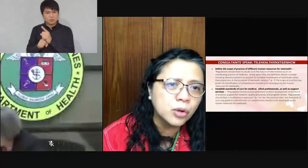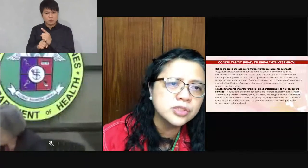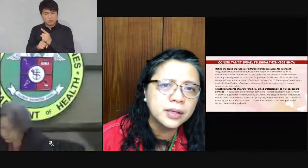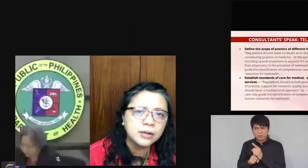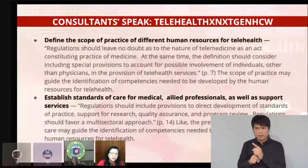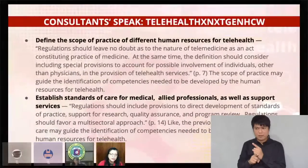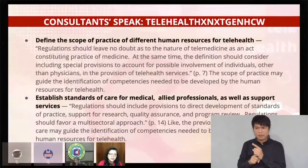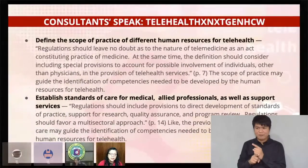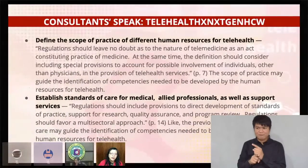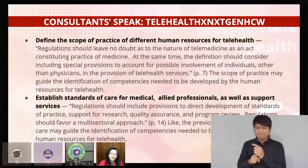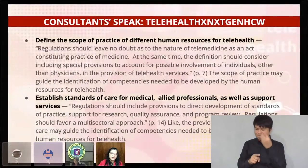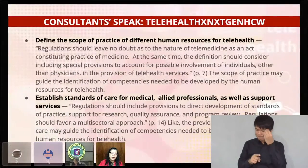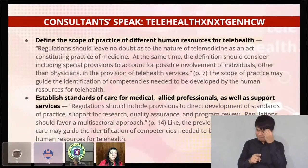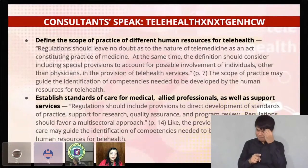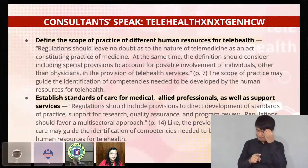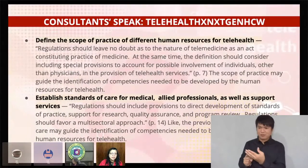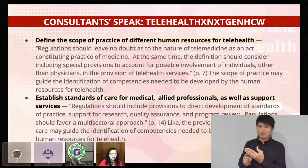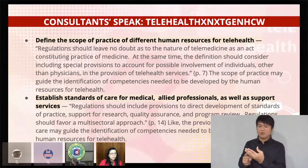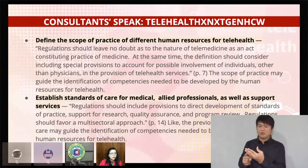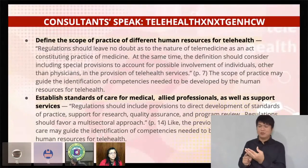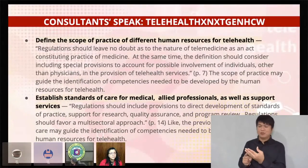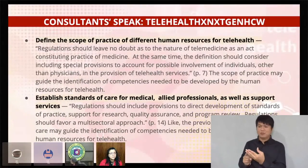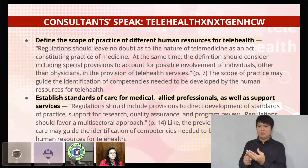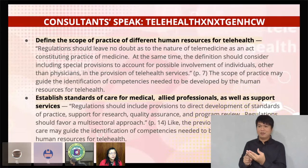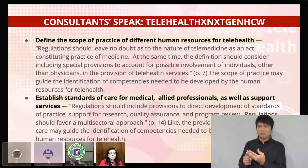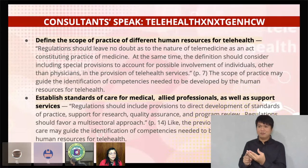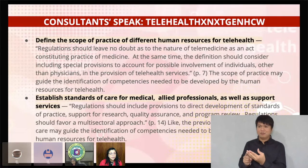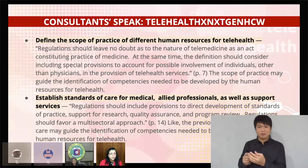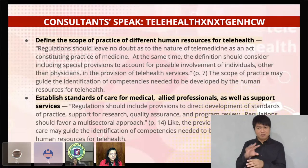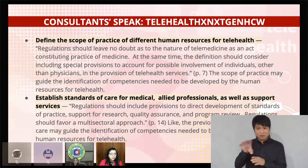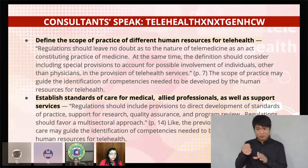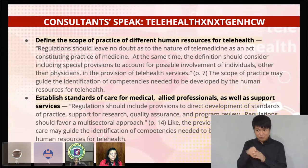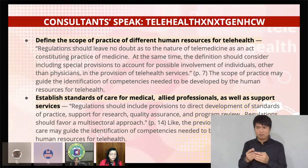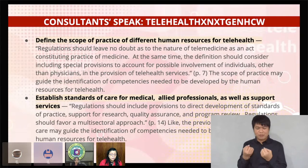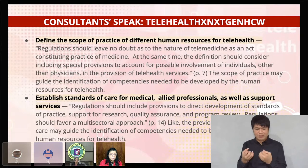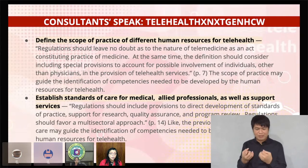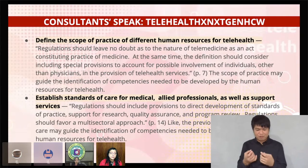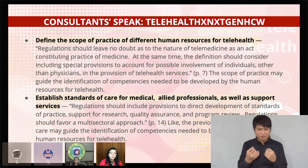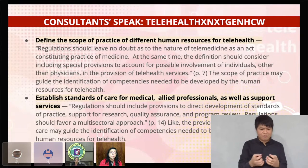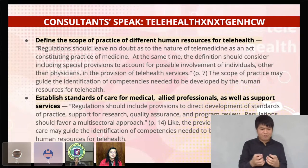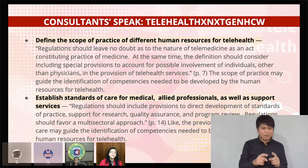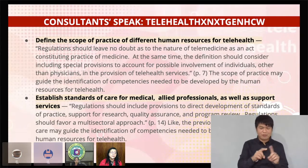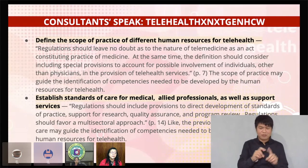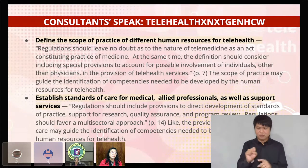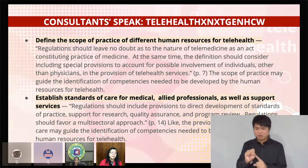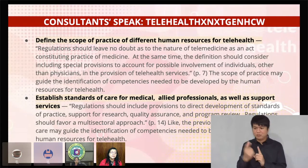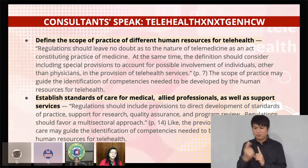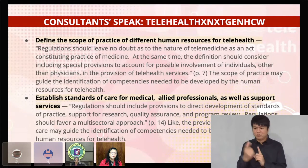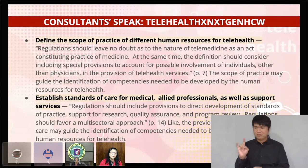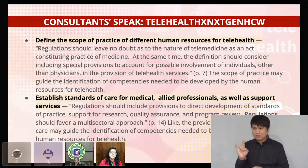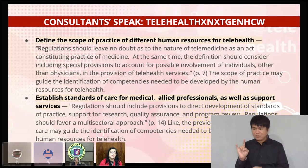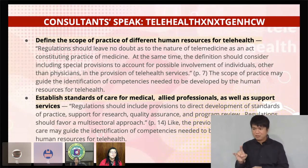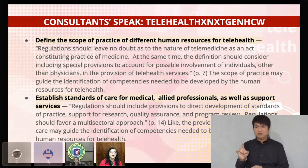shaped also by your thoughts. And through our many platforms, these are also opportunities for